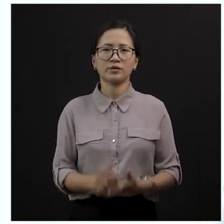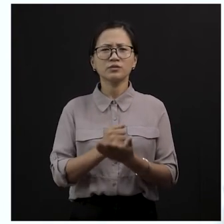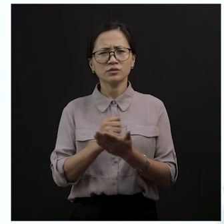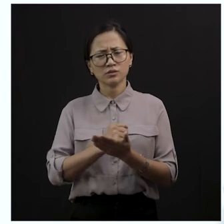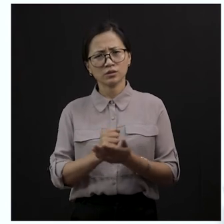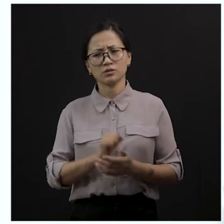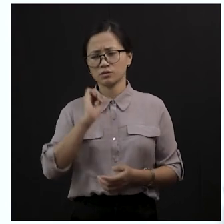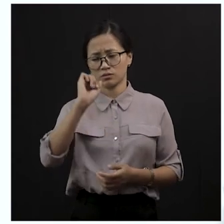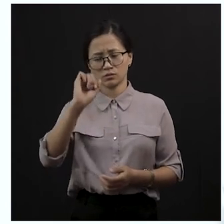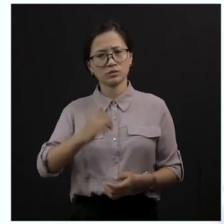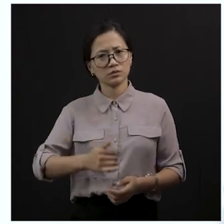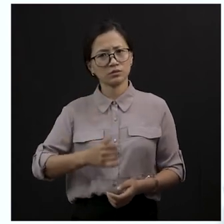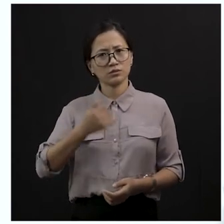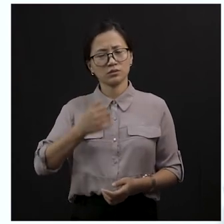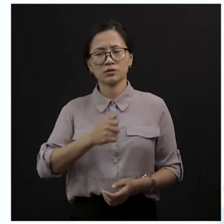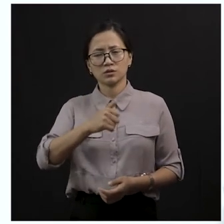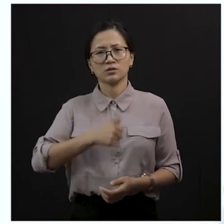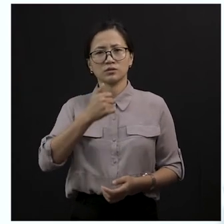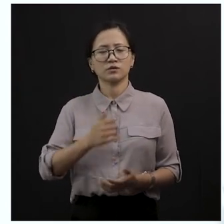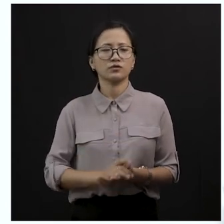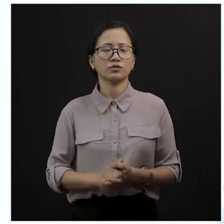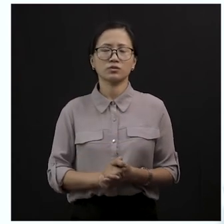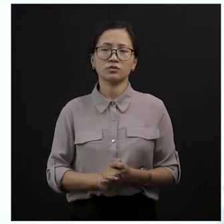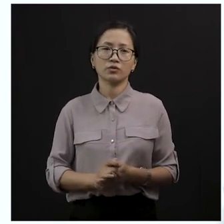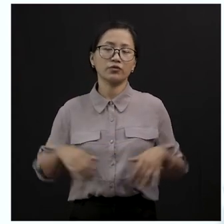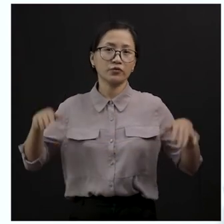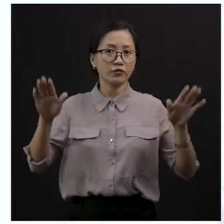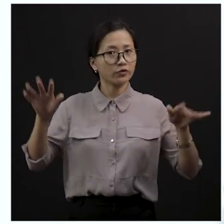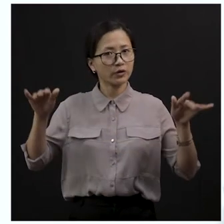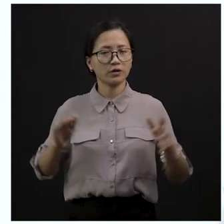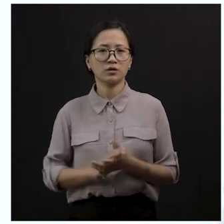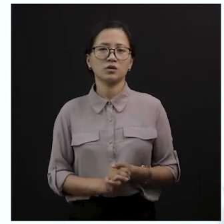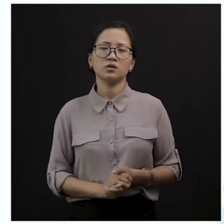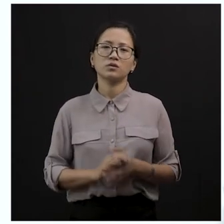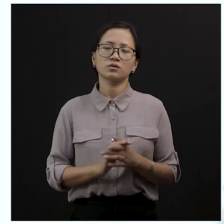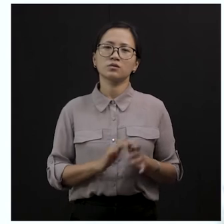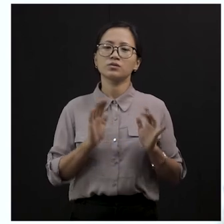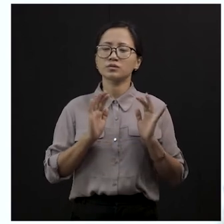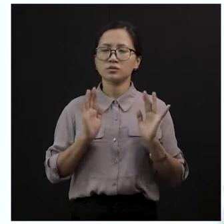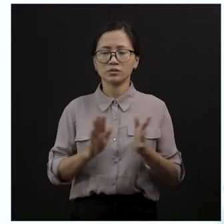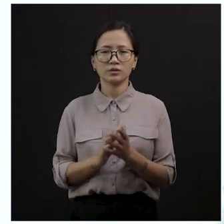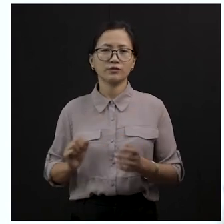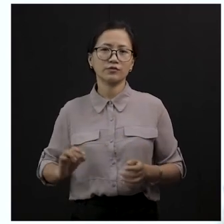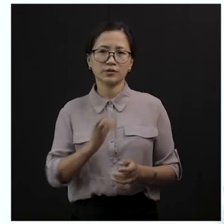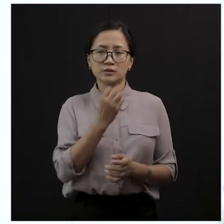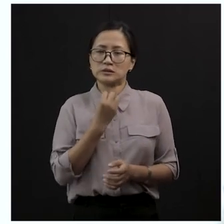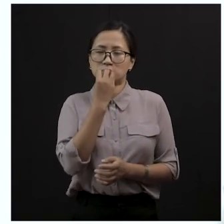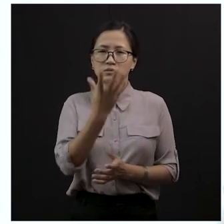tried themselves, they risked their life in order to fly so that we may have, we can fly easily,